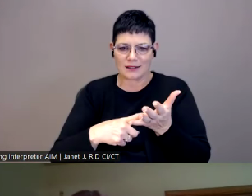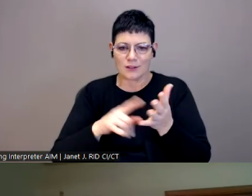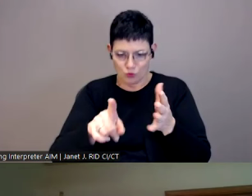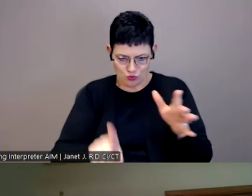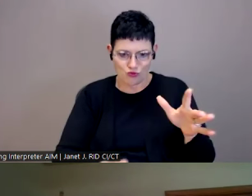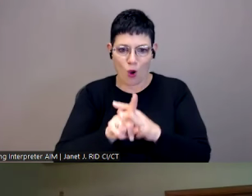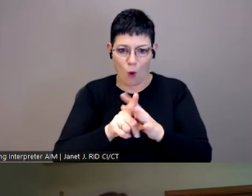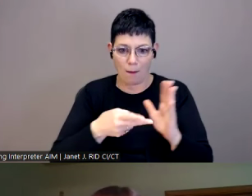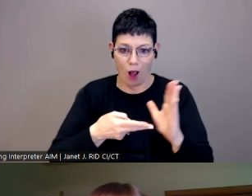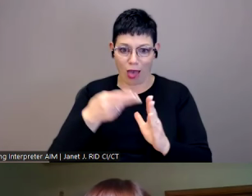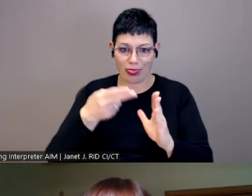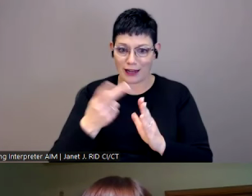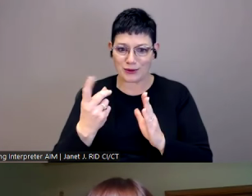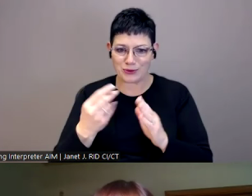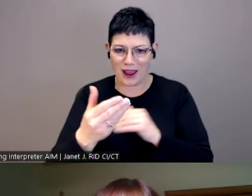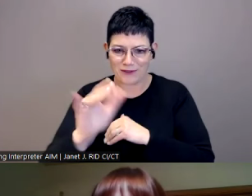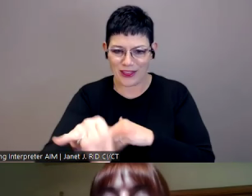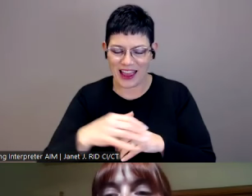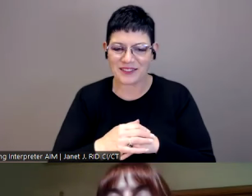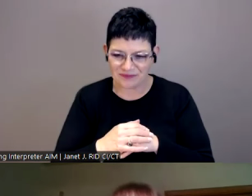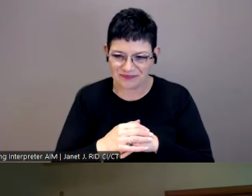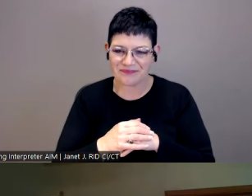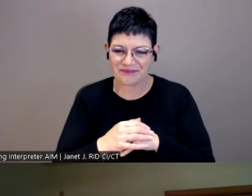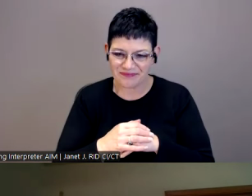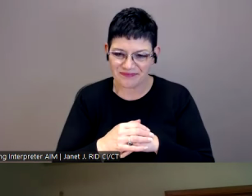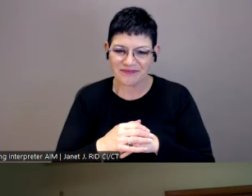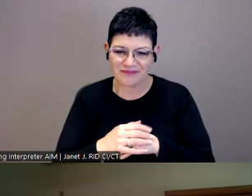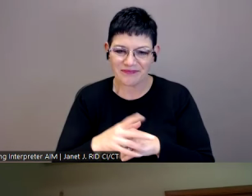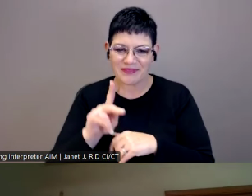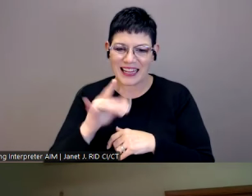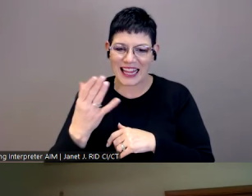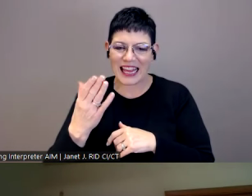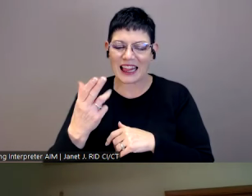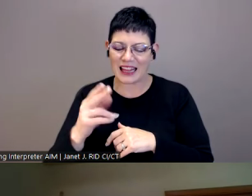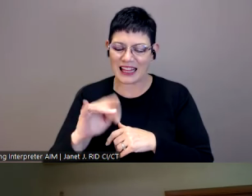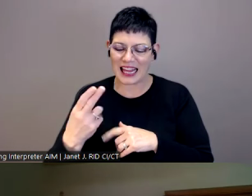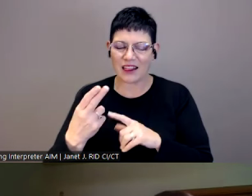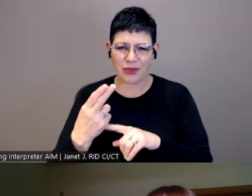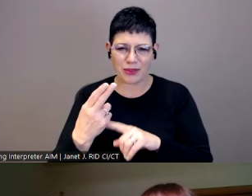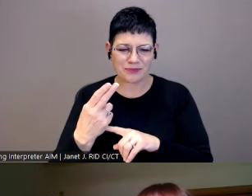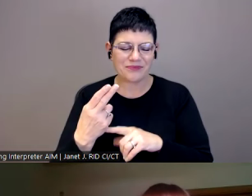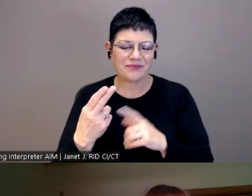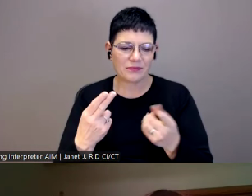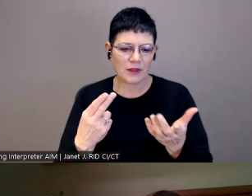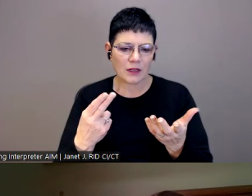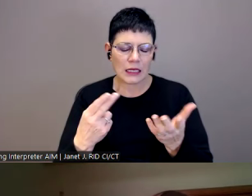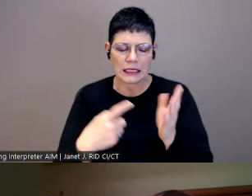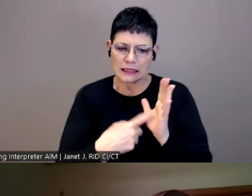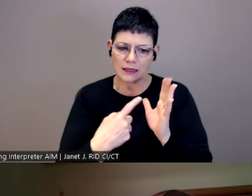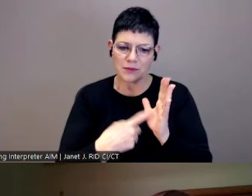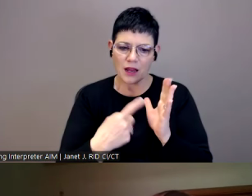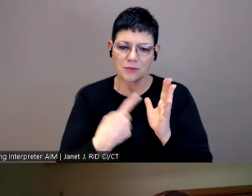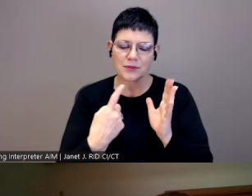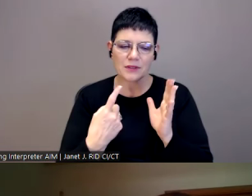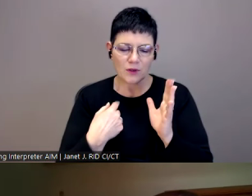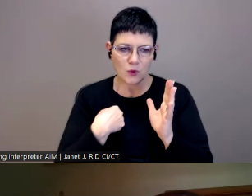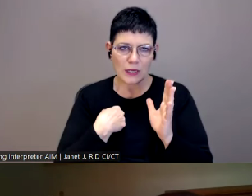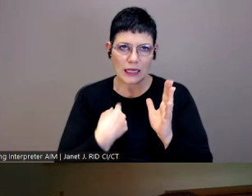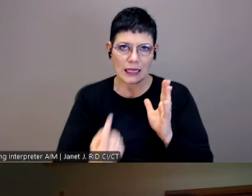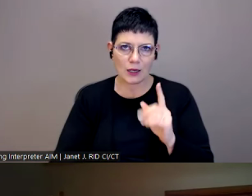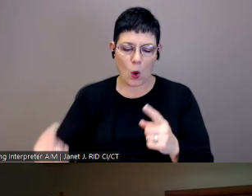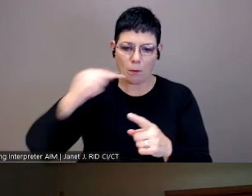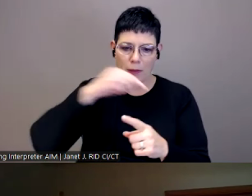authentically. Well, part of it is, I think, when we talk about it, as you hear about, we keep going back to the